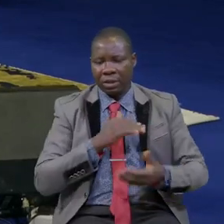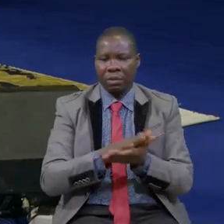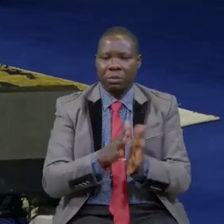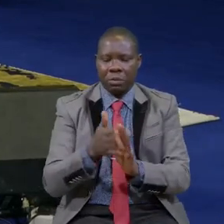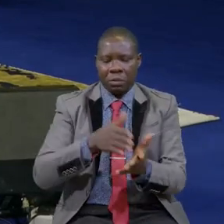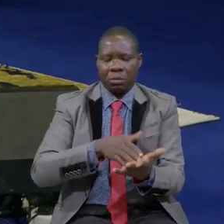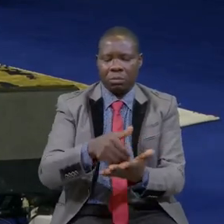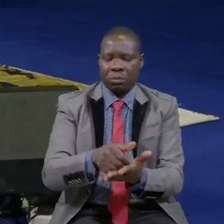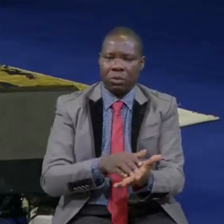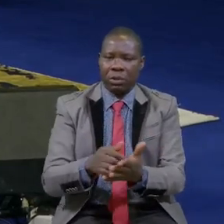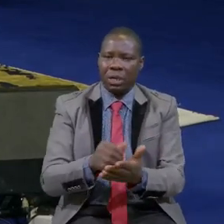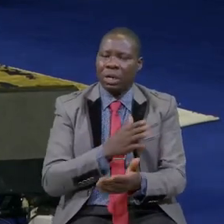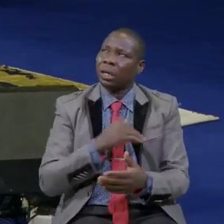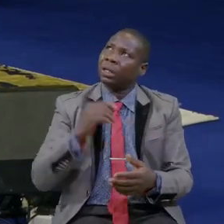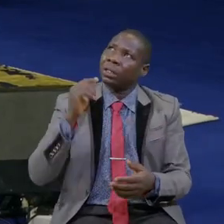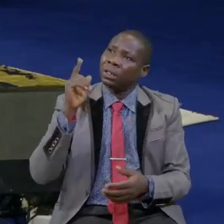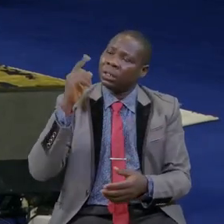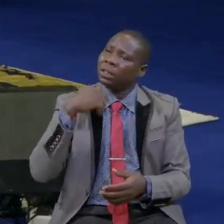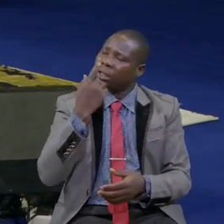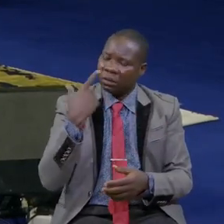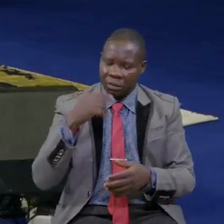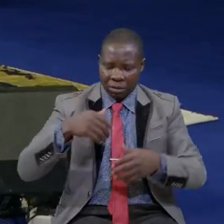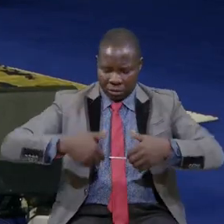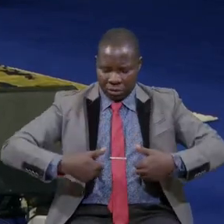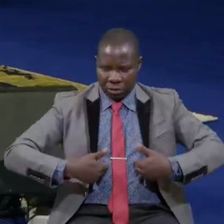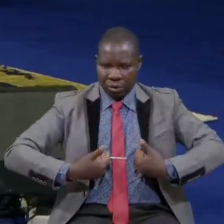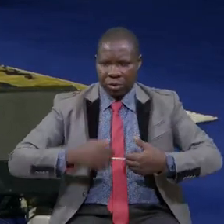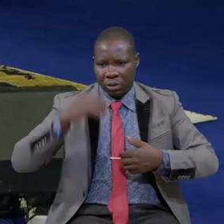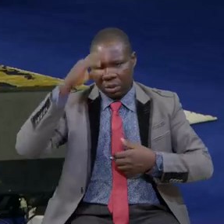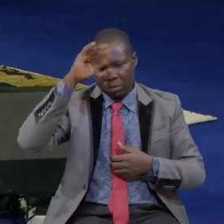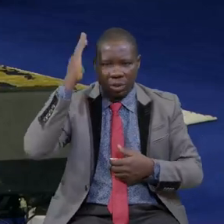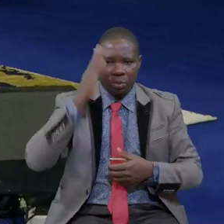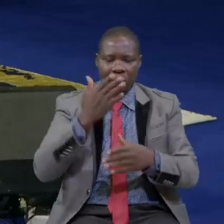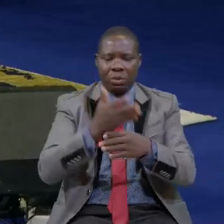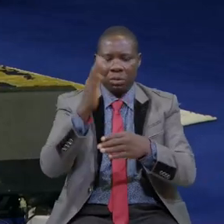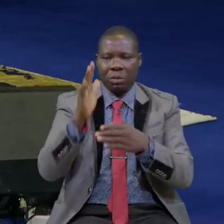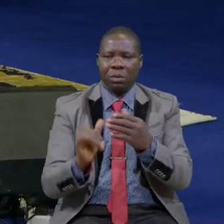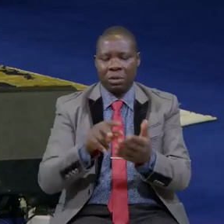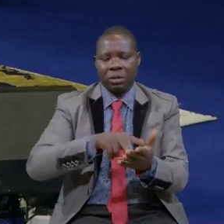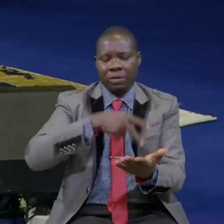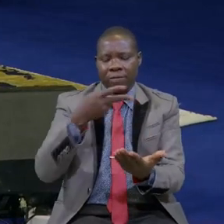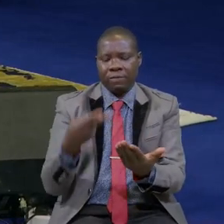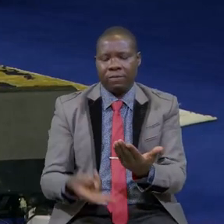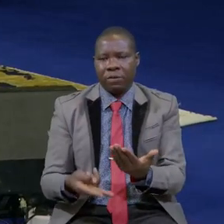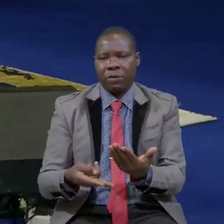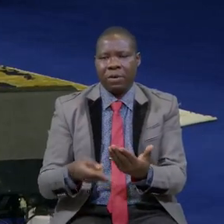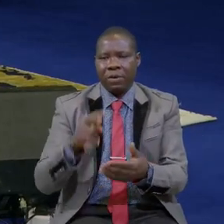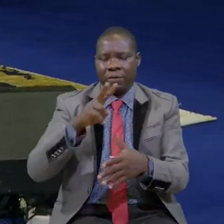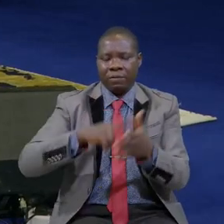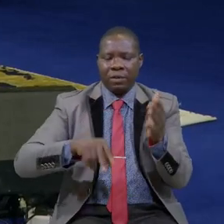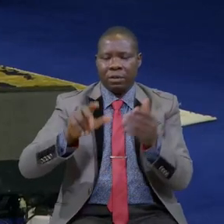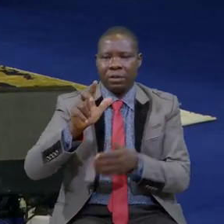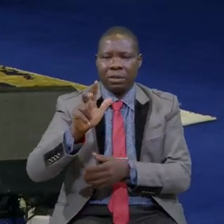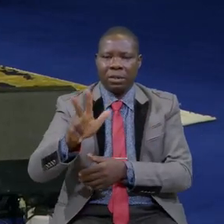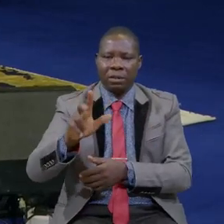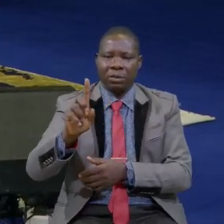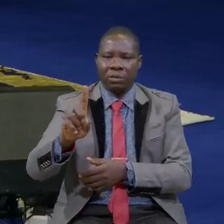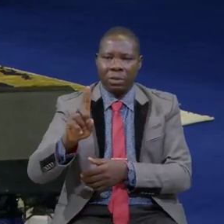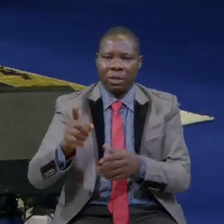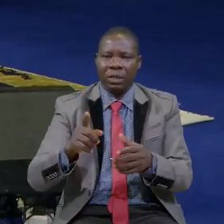says the young men shall utterly fall but ver one it says